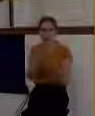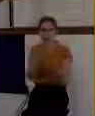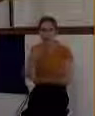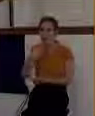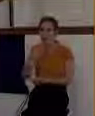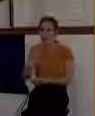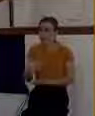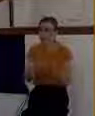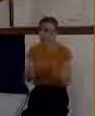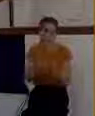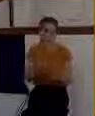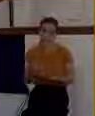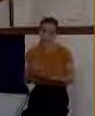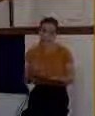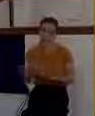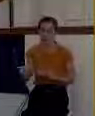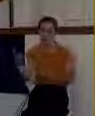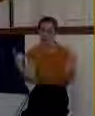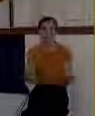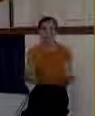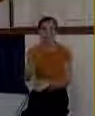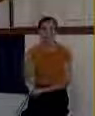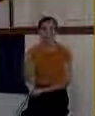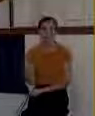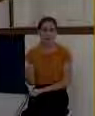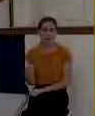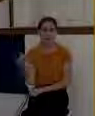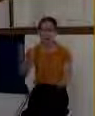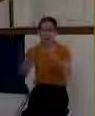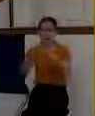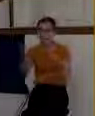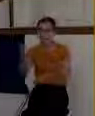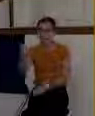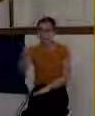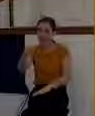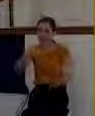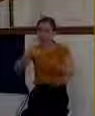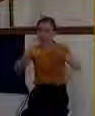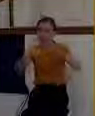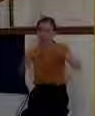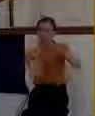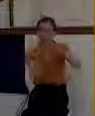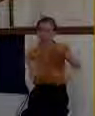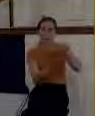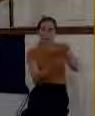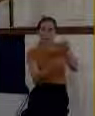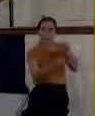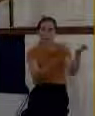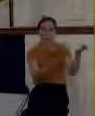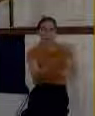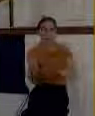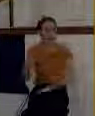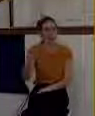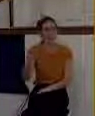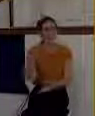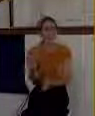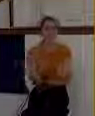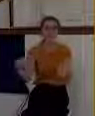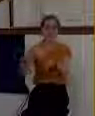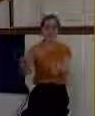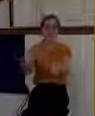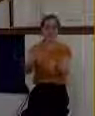died, but he didn't stay dead. He rose again. And you know what the Bible says? If we believe the word of God, you